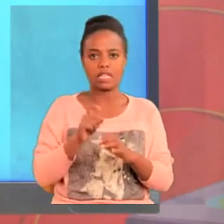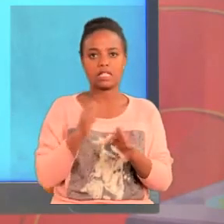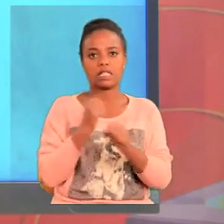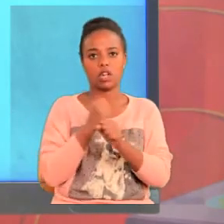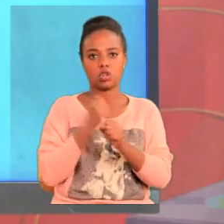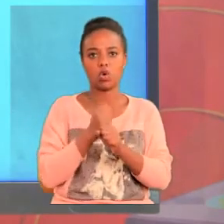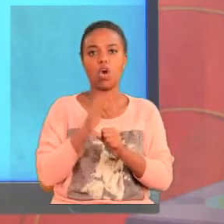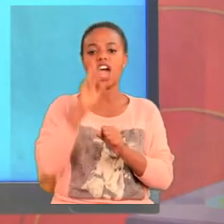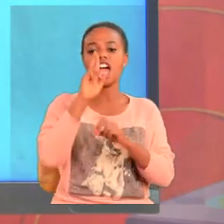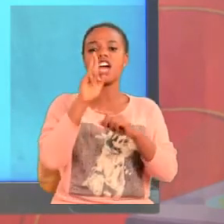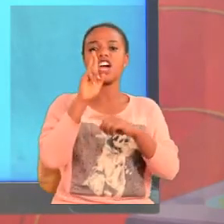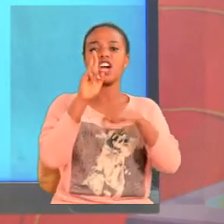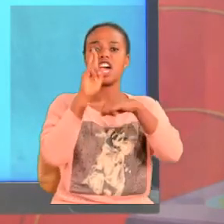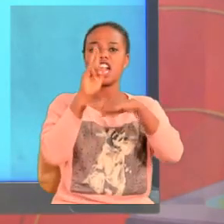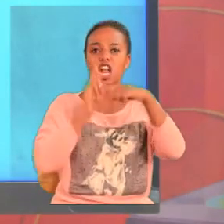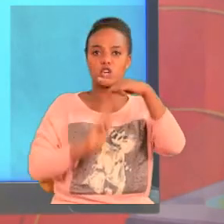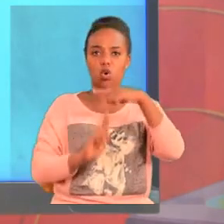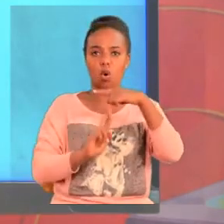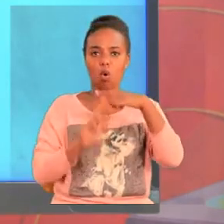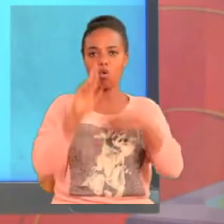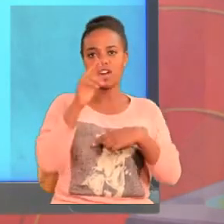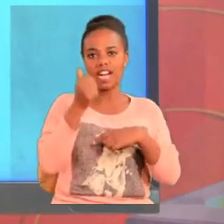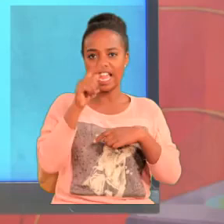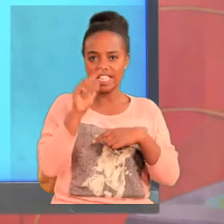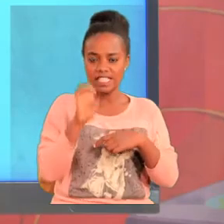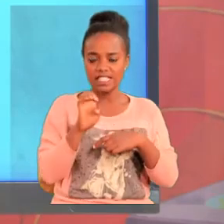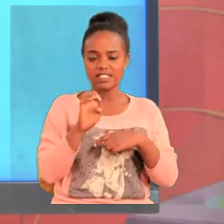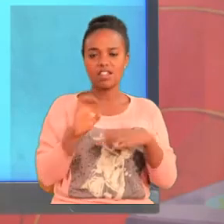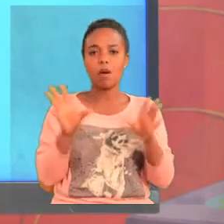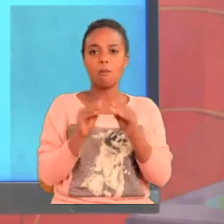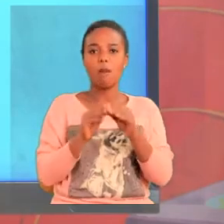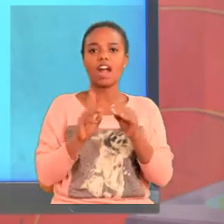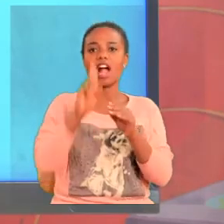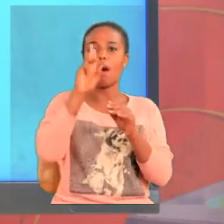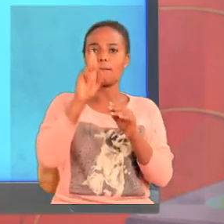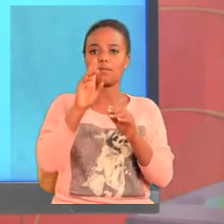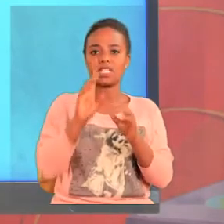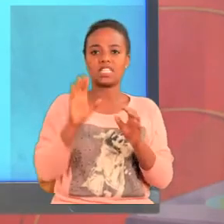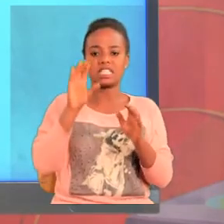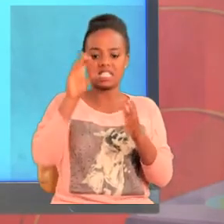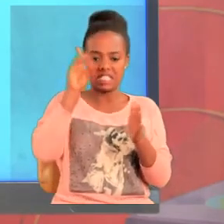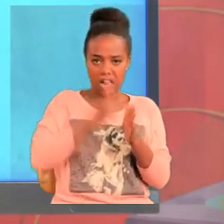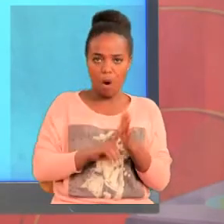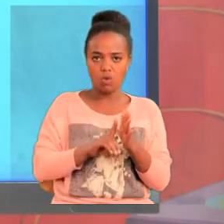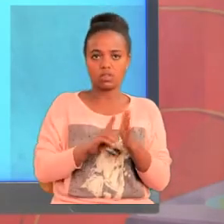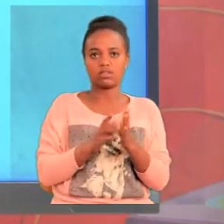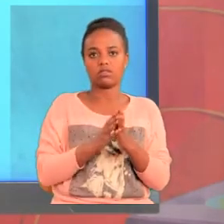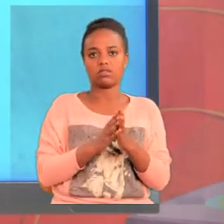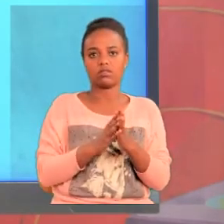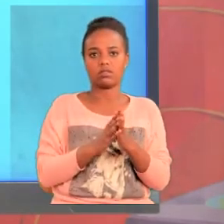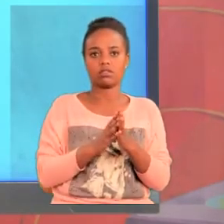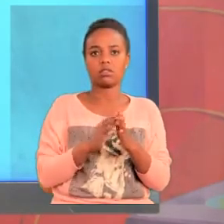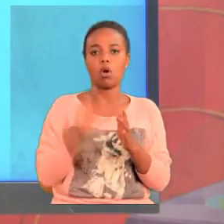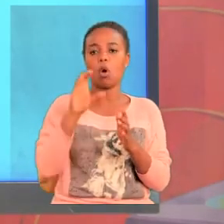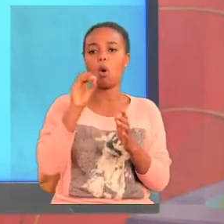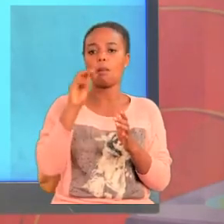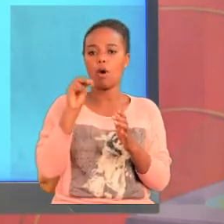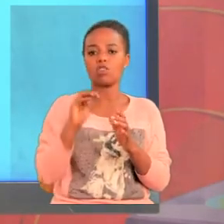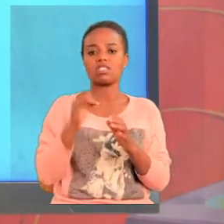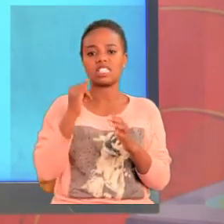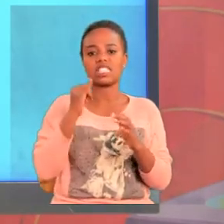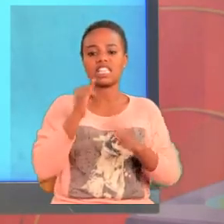ratio, rates, markup, discount, compound interest. So let's continue to the lesson.